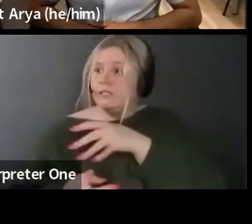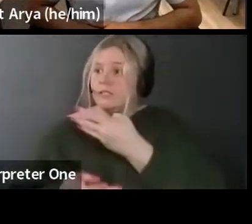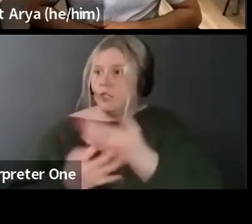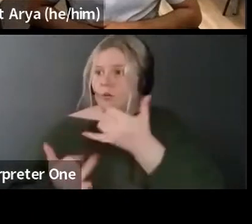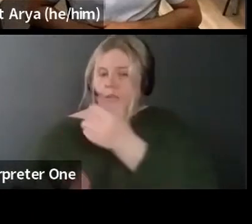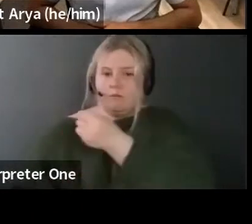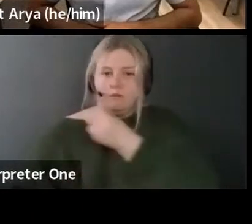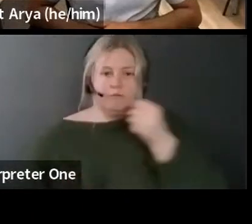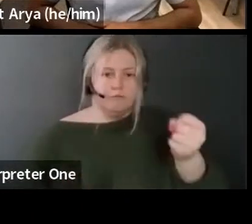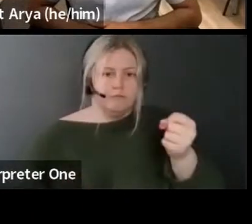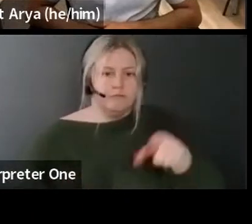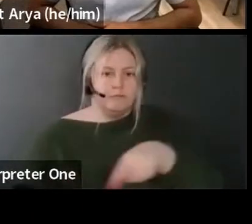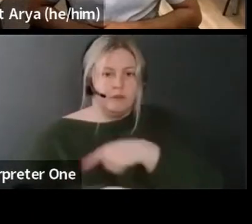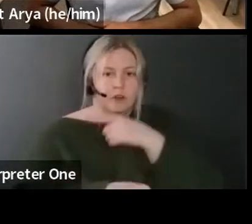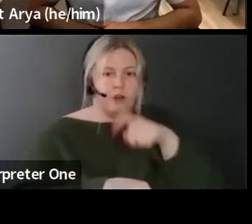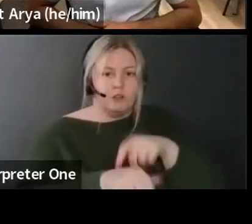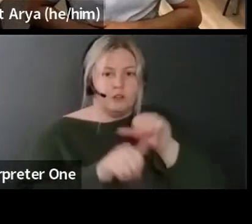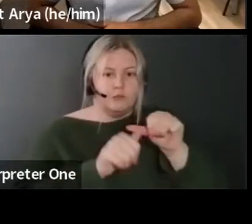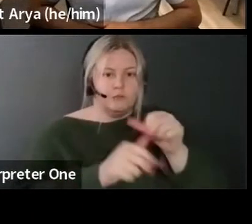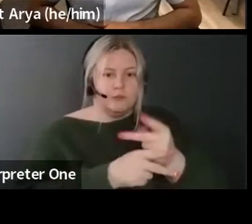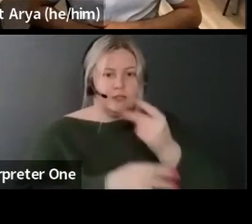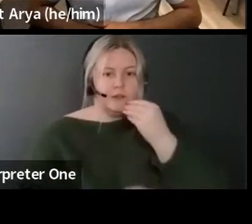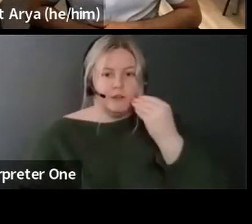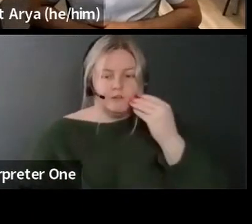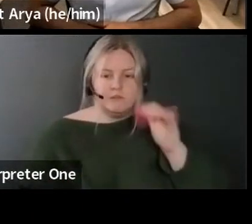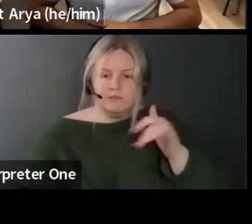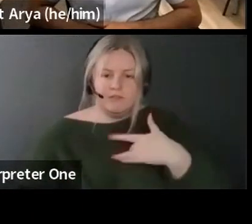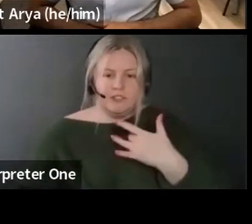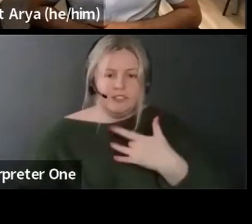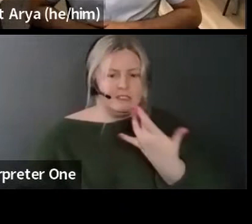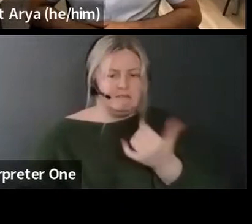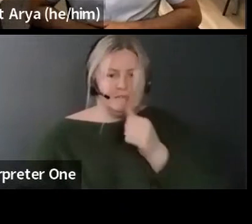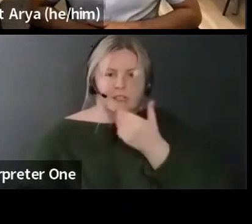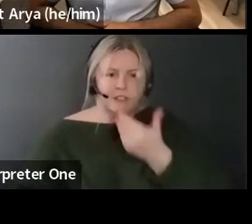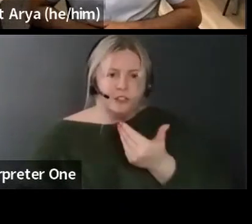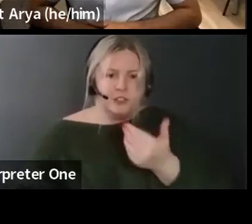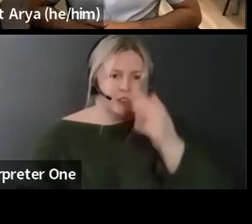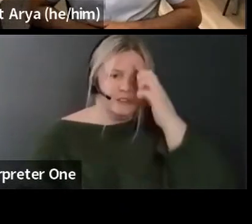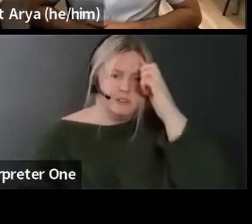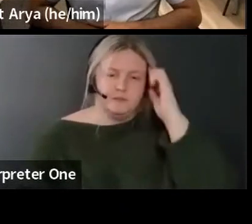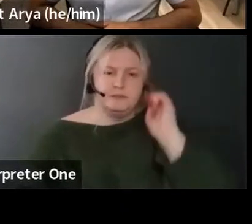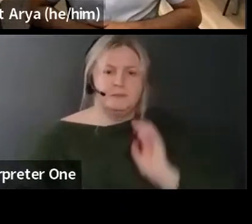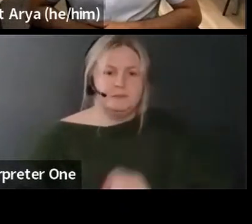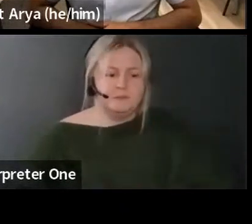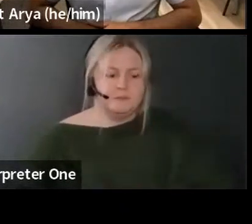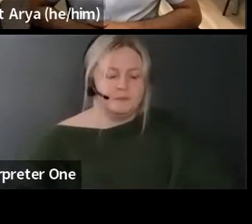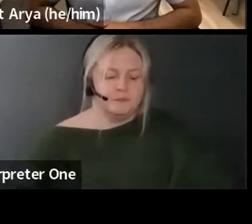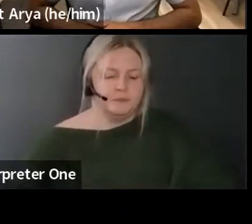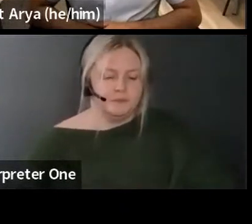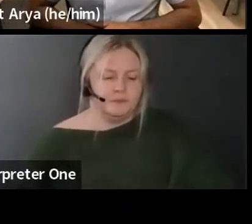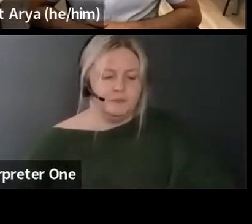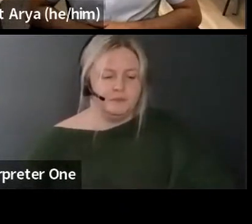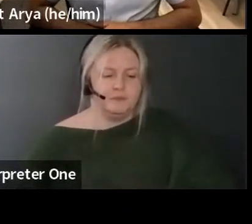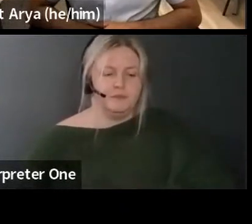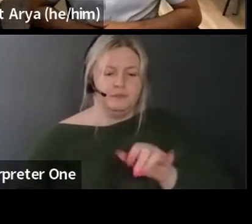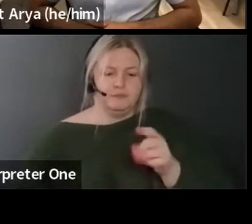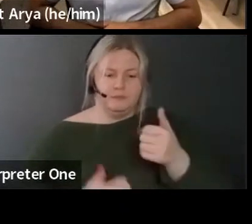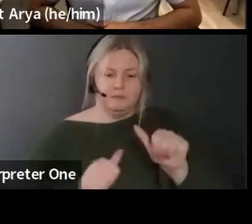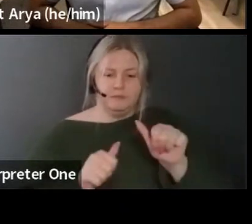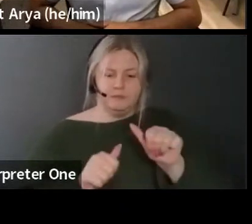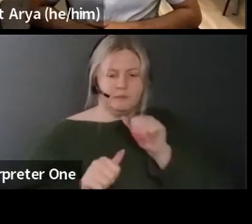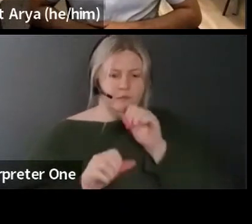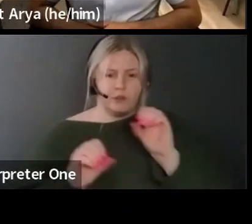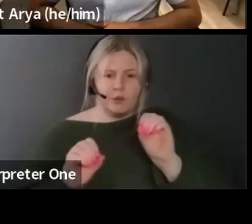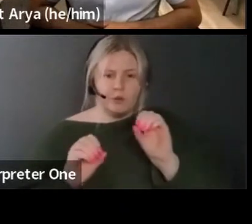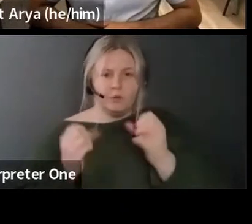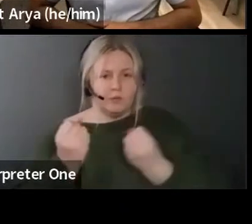homes, and this is like very alarming, you know what I mean? To learn that this is what they're trying to do, instead of supporting